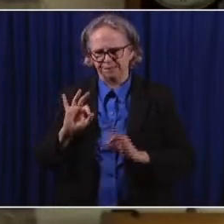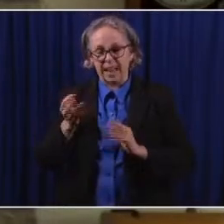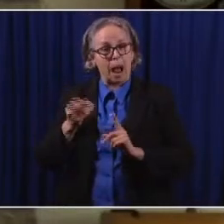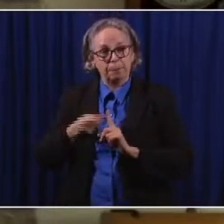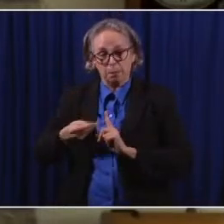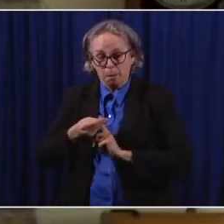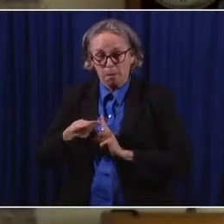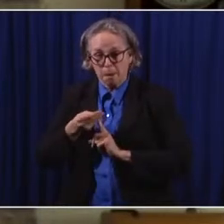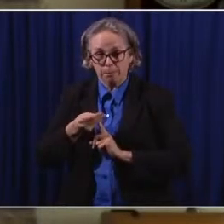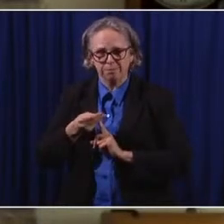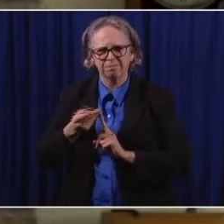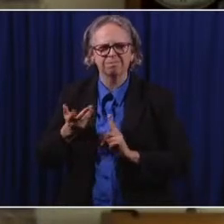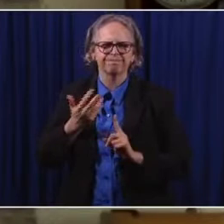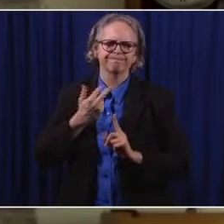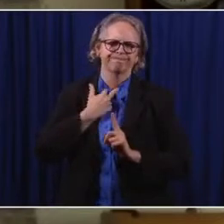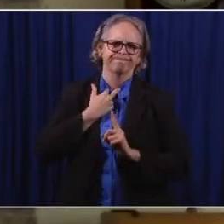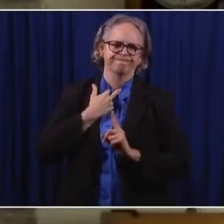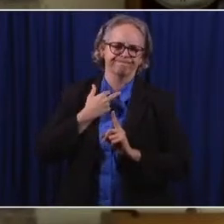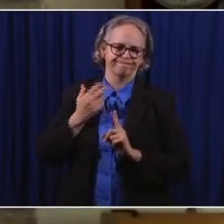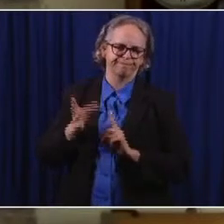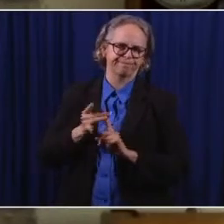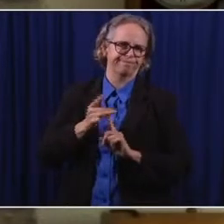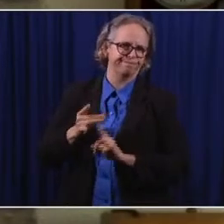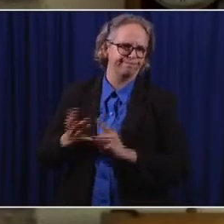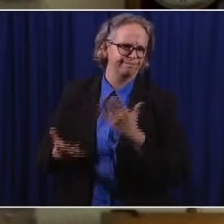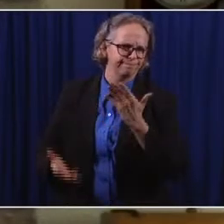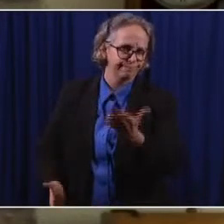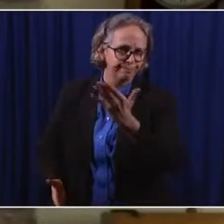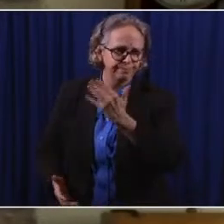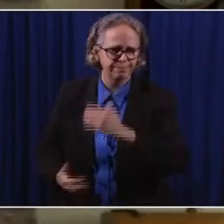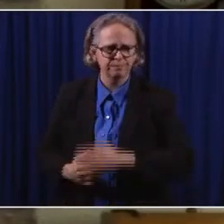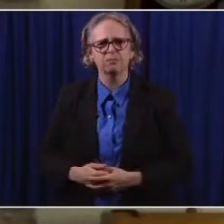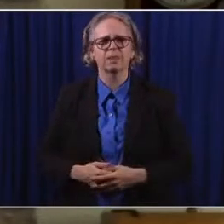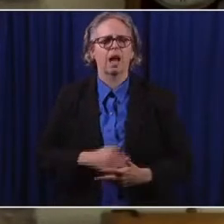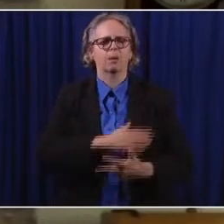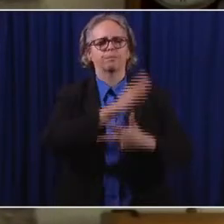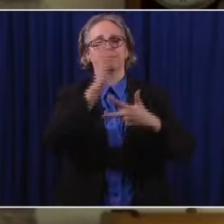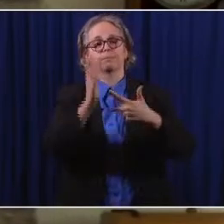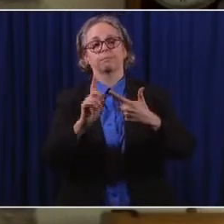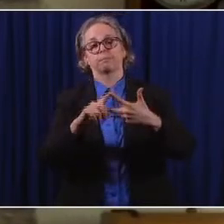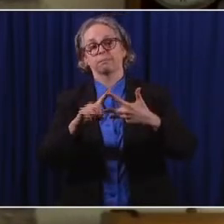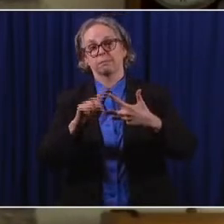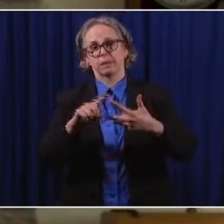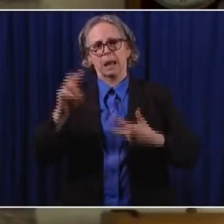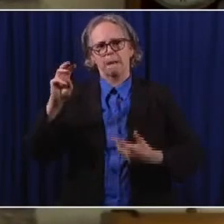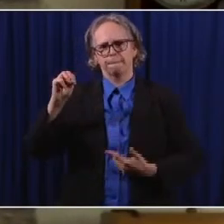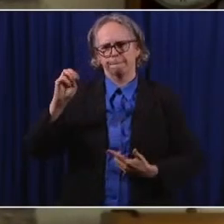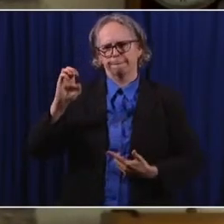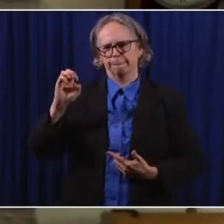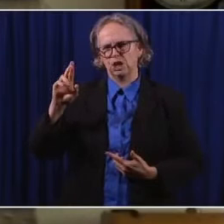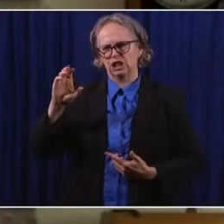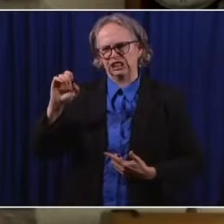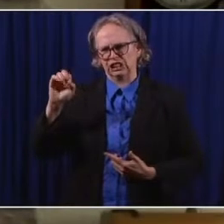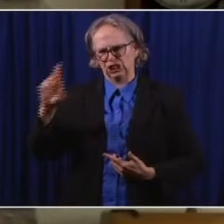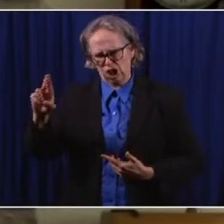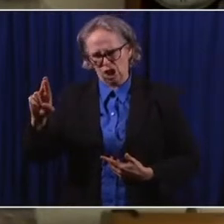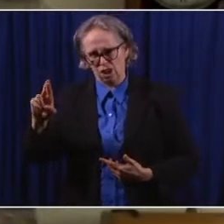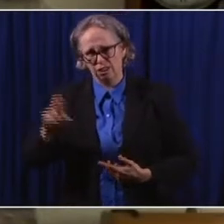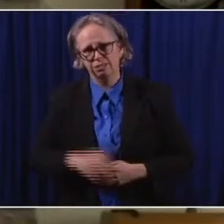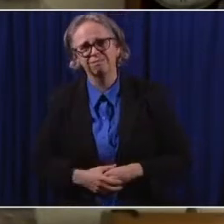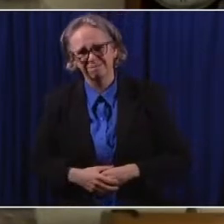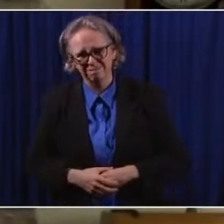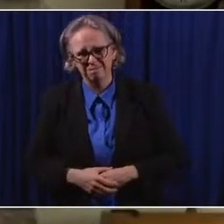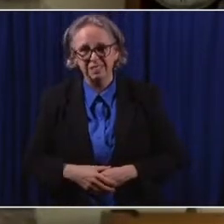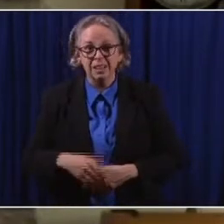member to another. Mercer County would be the second one of the red counties. They're at